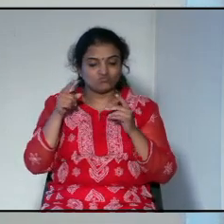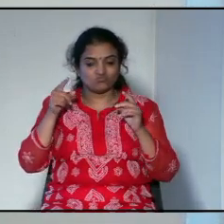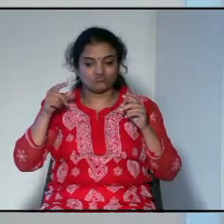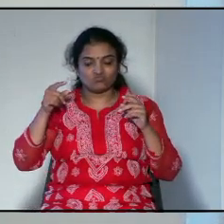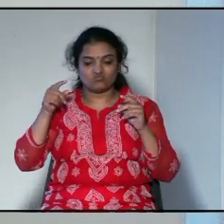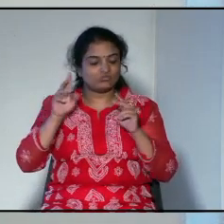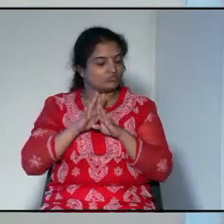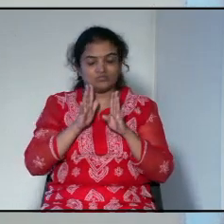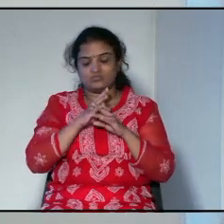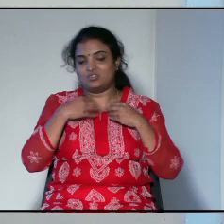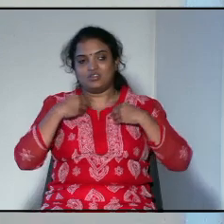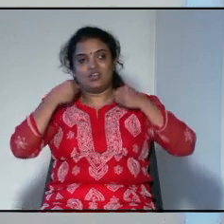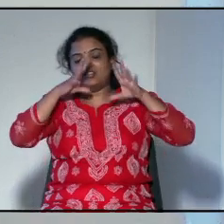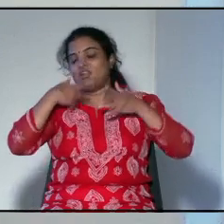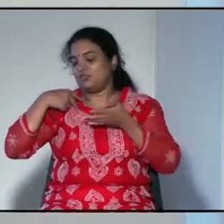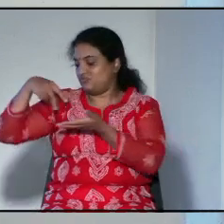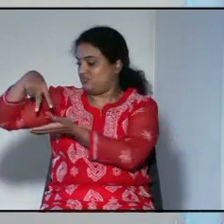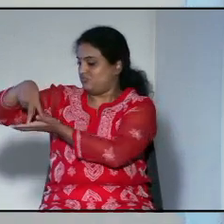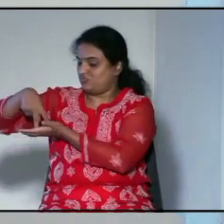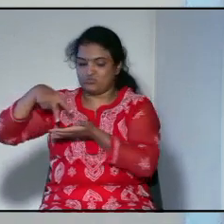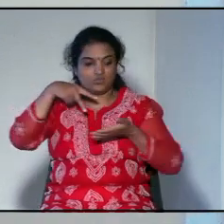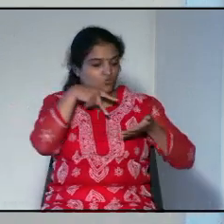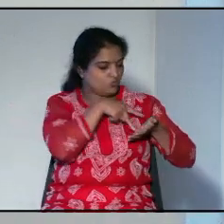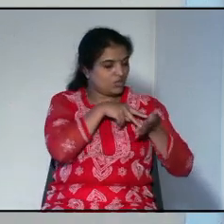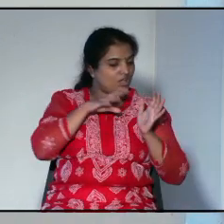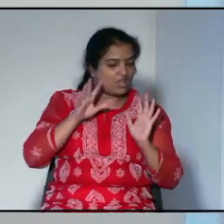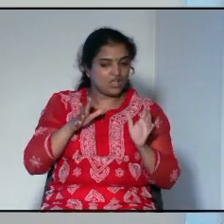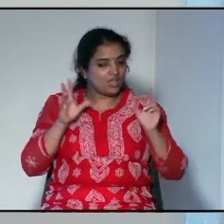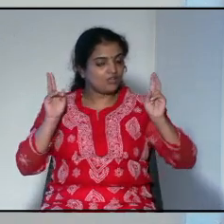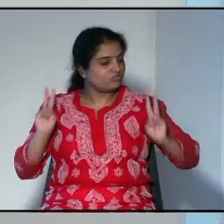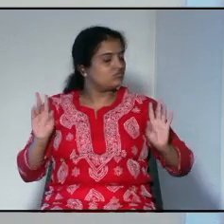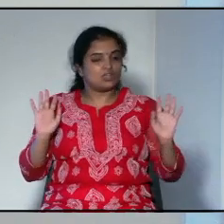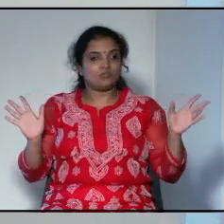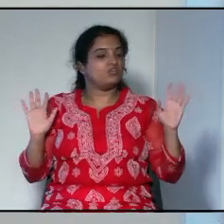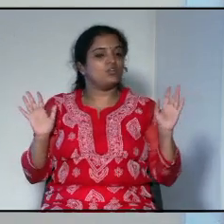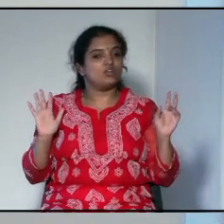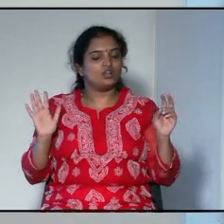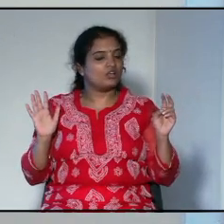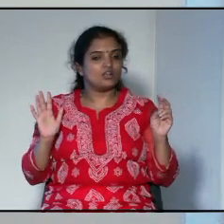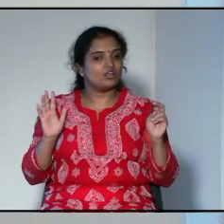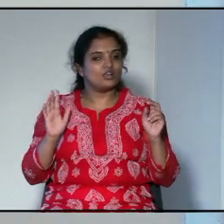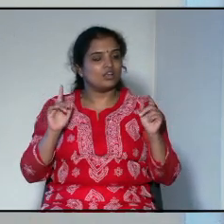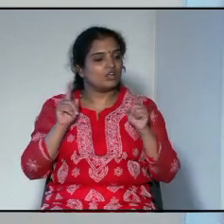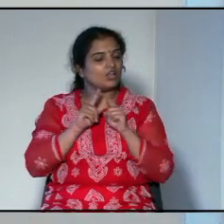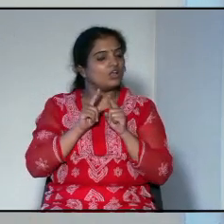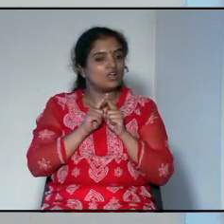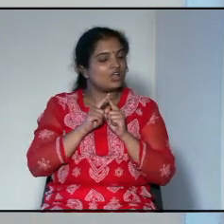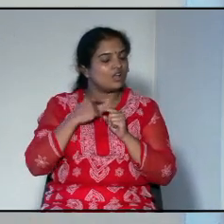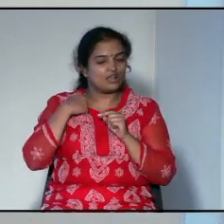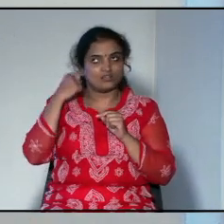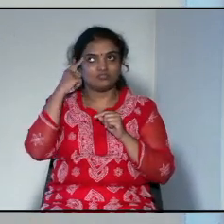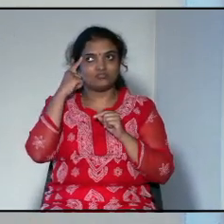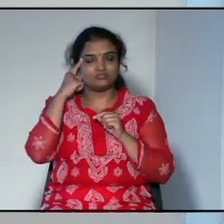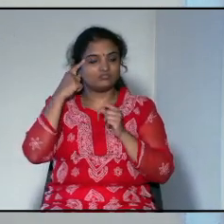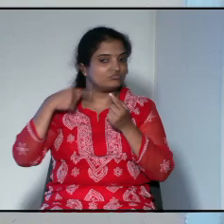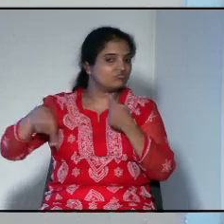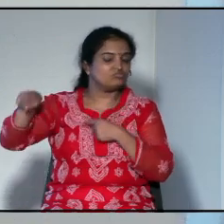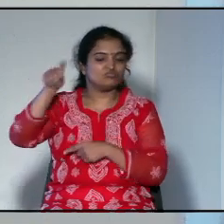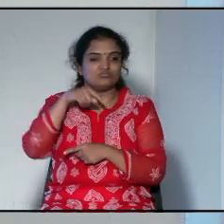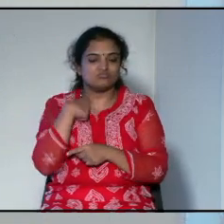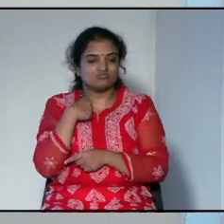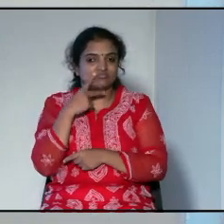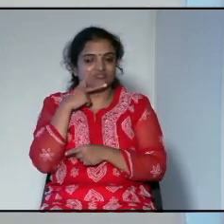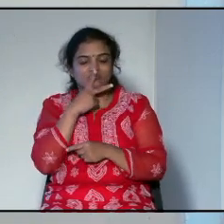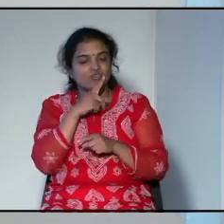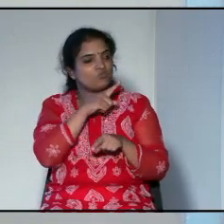stand, where the workers worked is quite amazing. Calcutta did not do justice. We have no public works